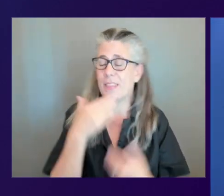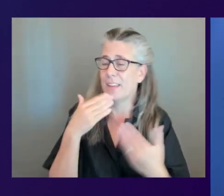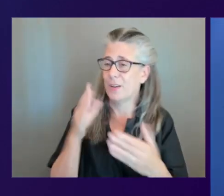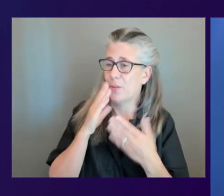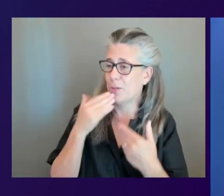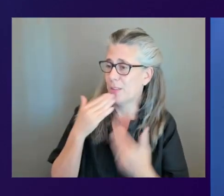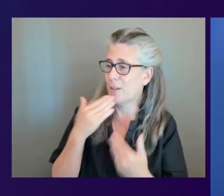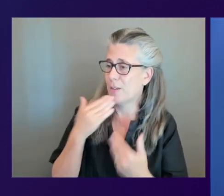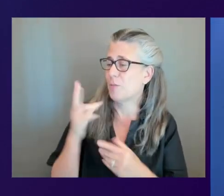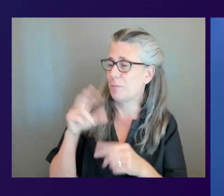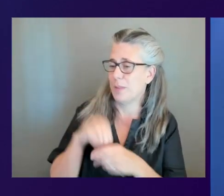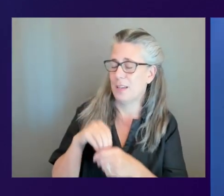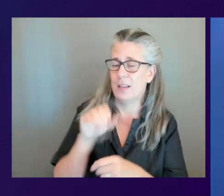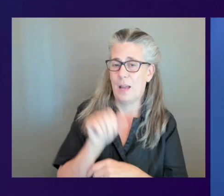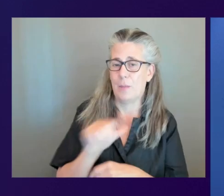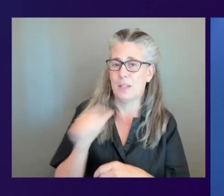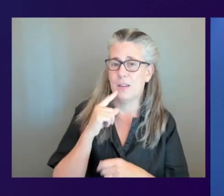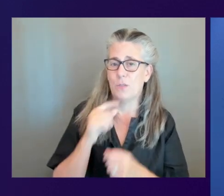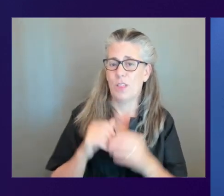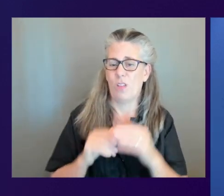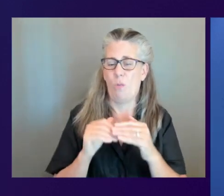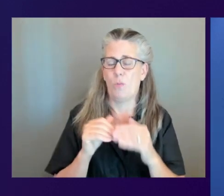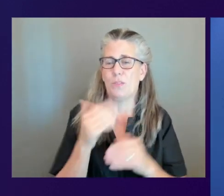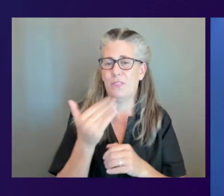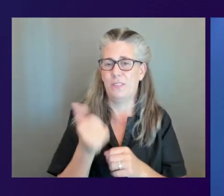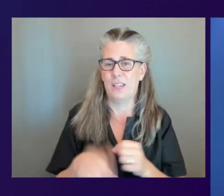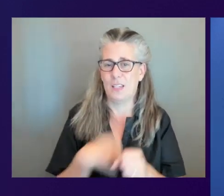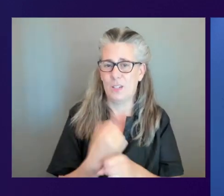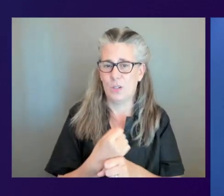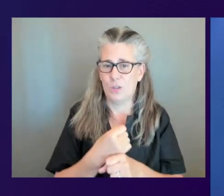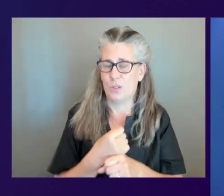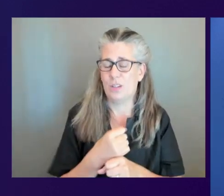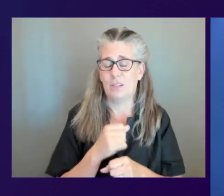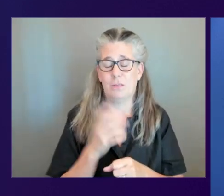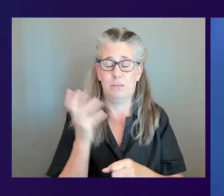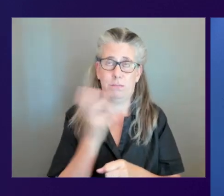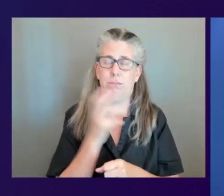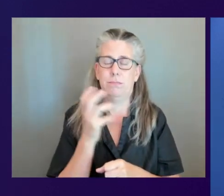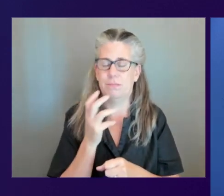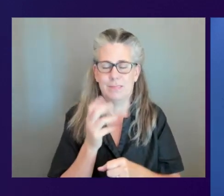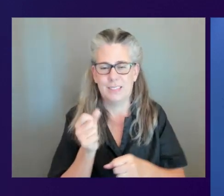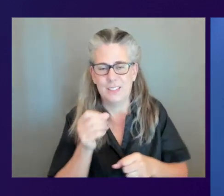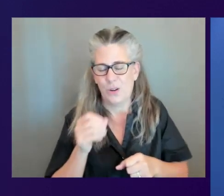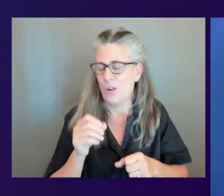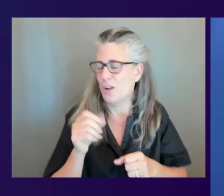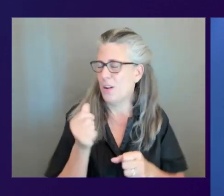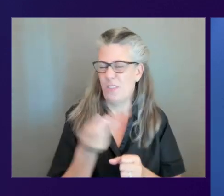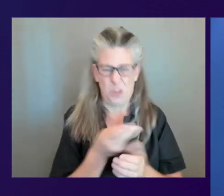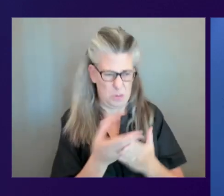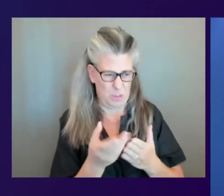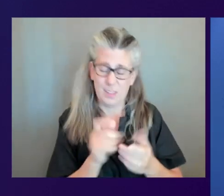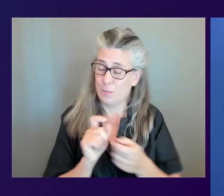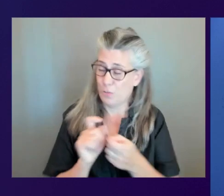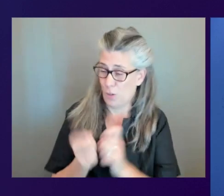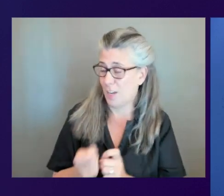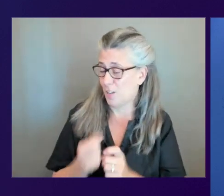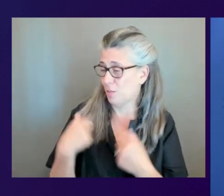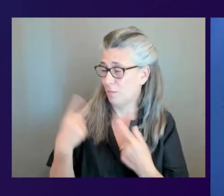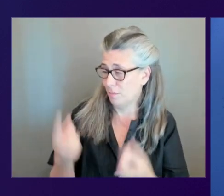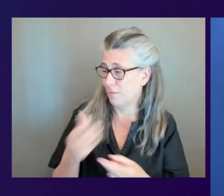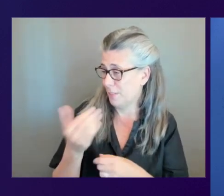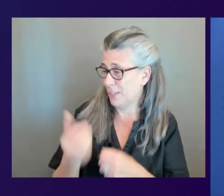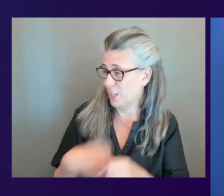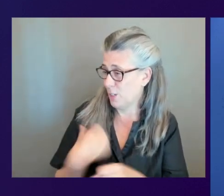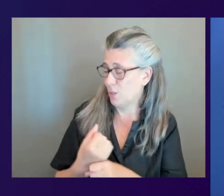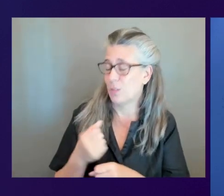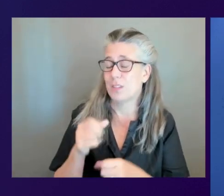Amazon for almost 15 years. Wow. Which, the mind reels. A few things have changed in that time. We'll talk about change, I guess. But, I